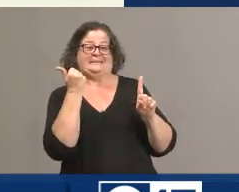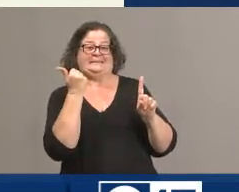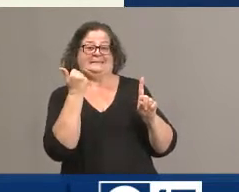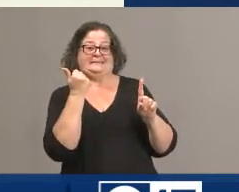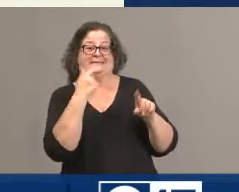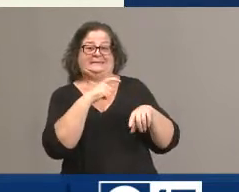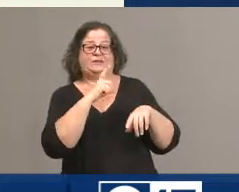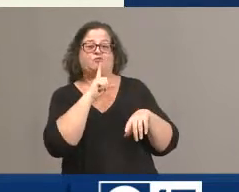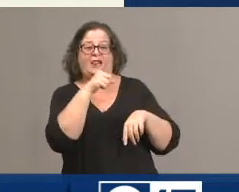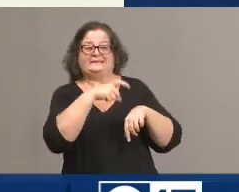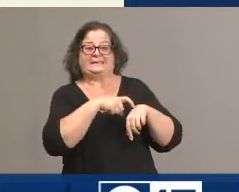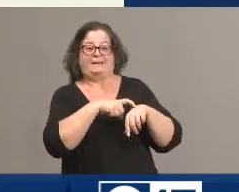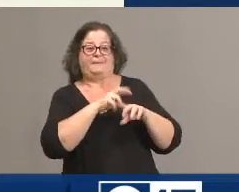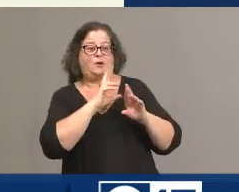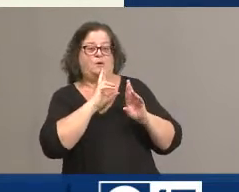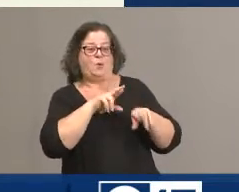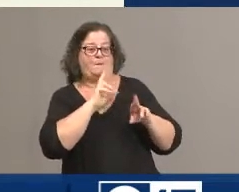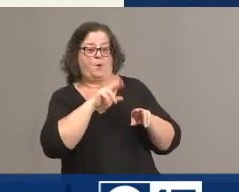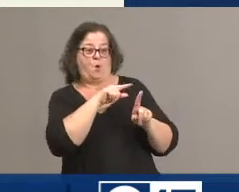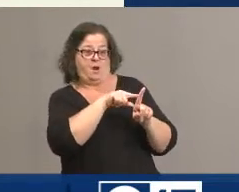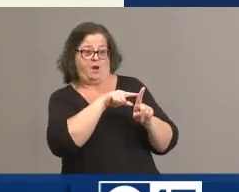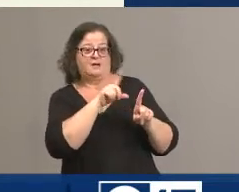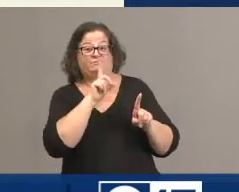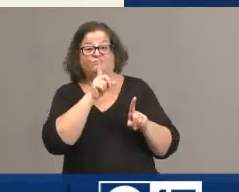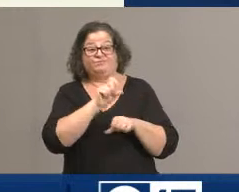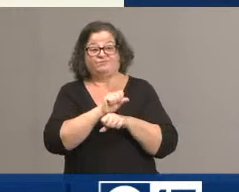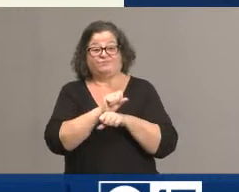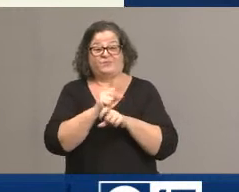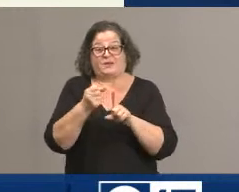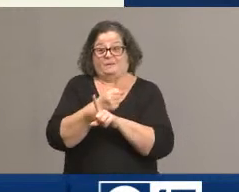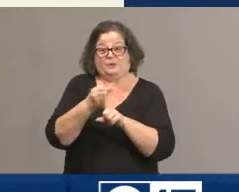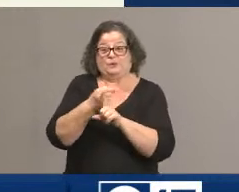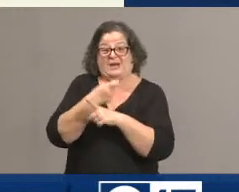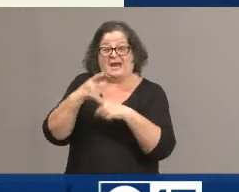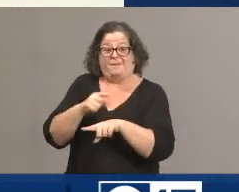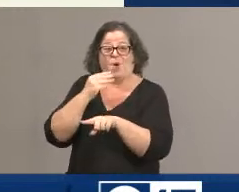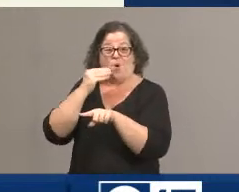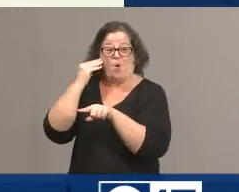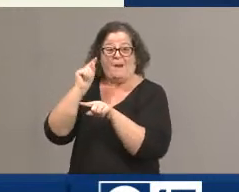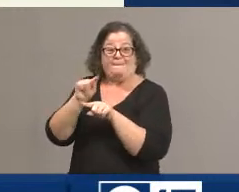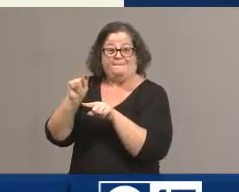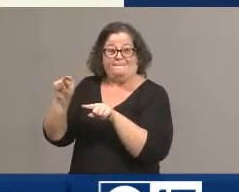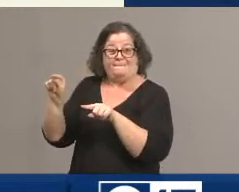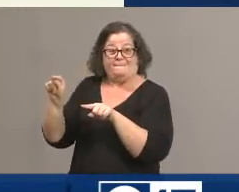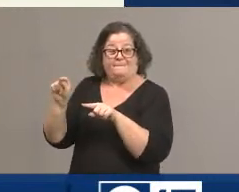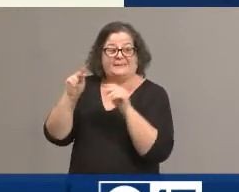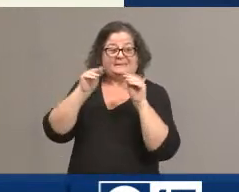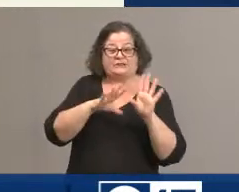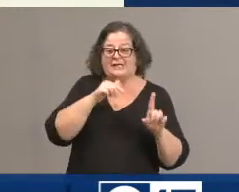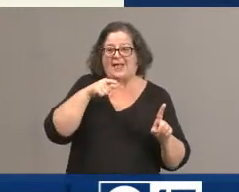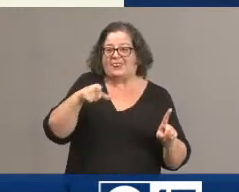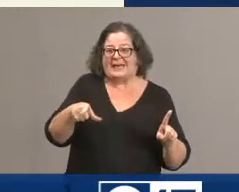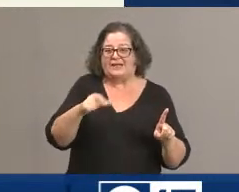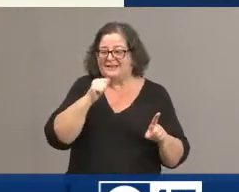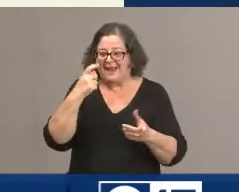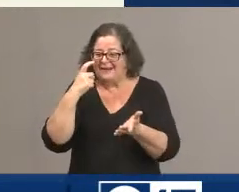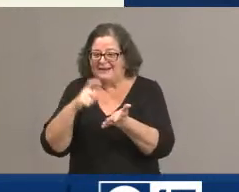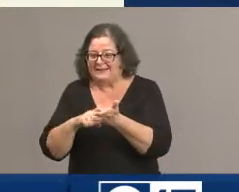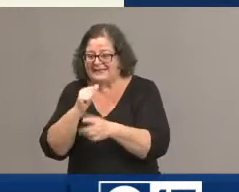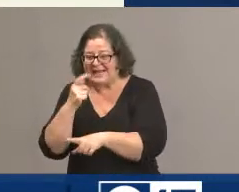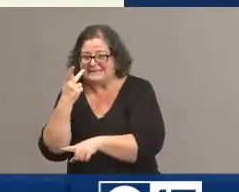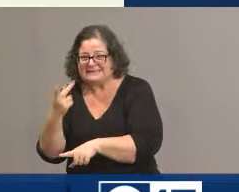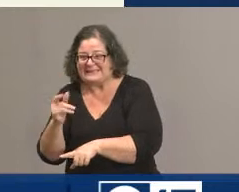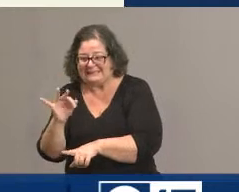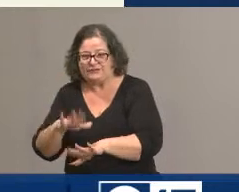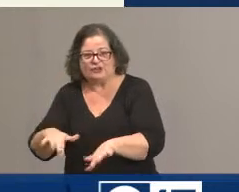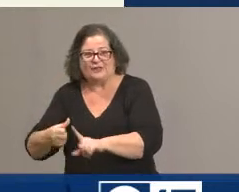aren't inside classroom, they're not able to see what's happening with our children. Of course, the idea is, I'm